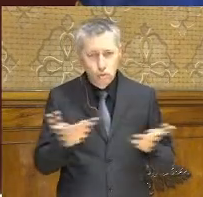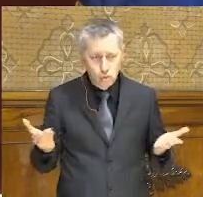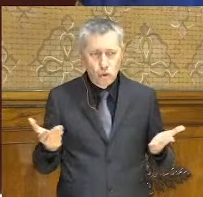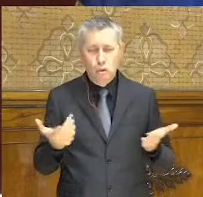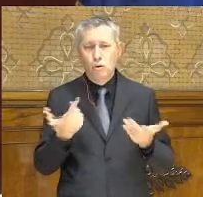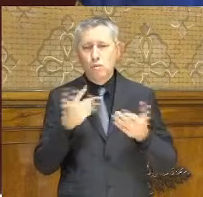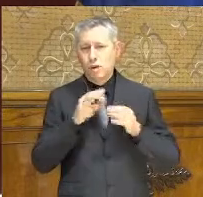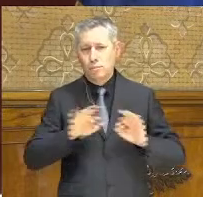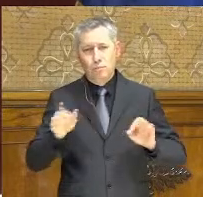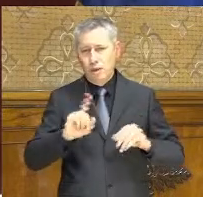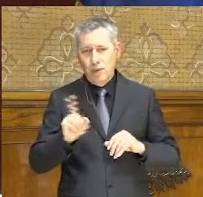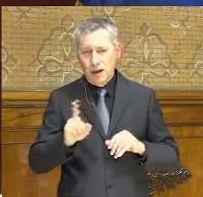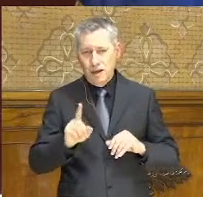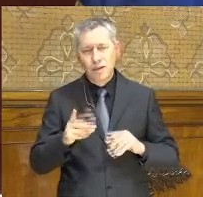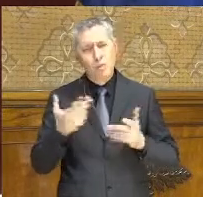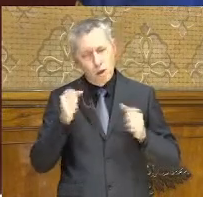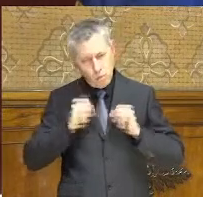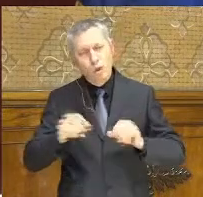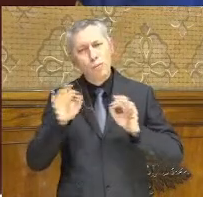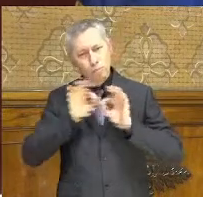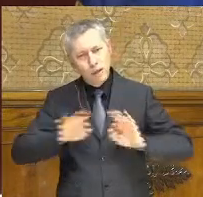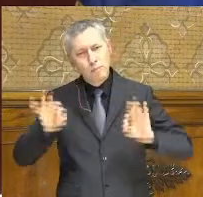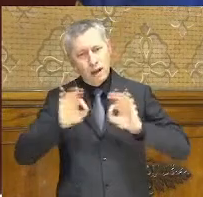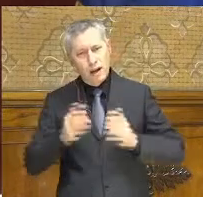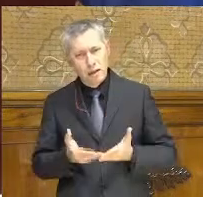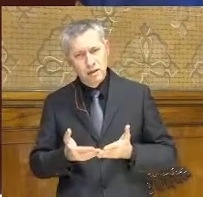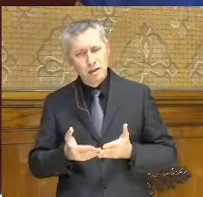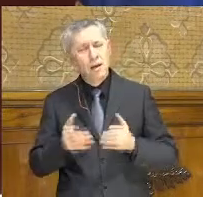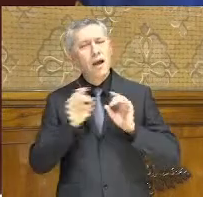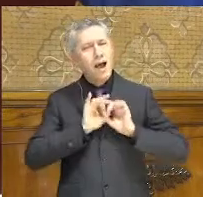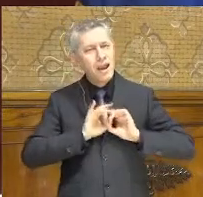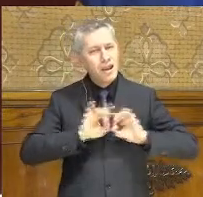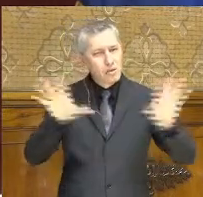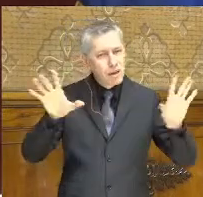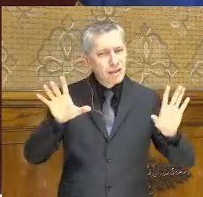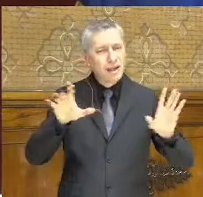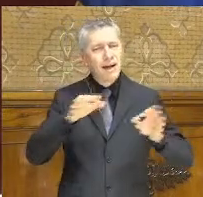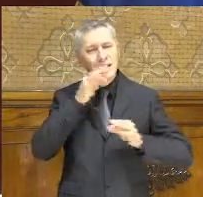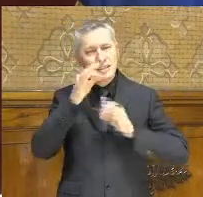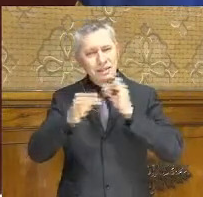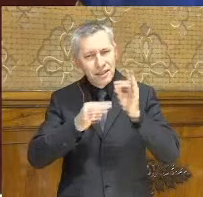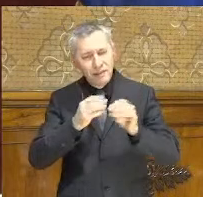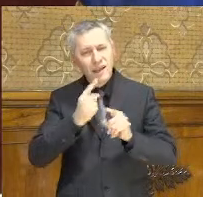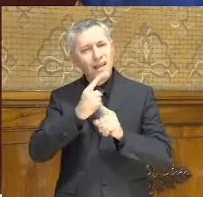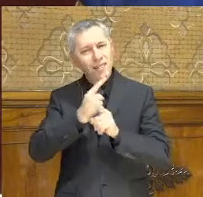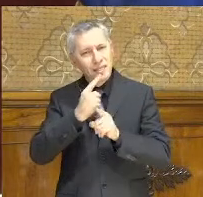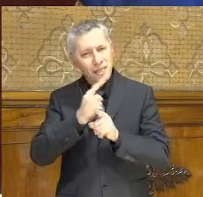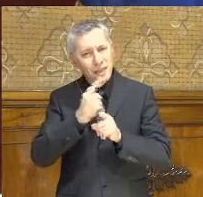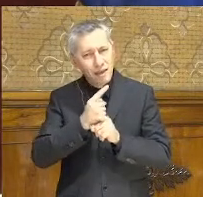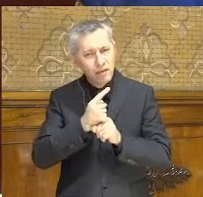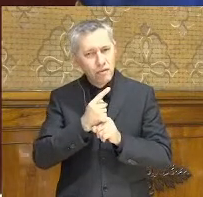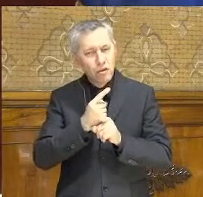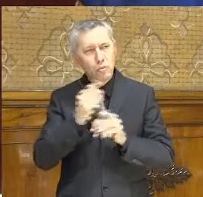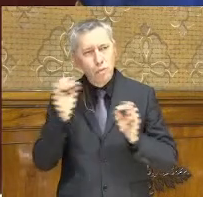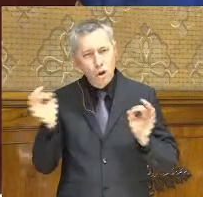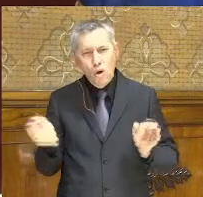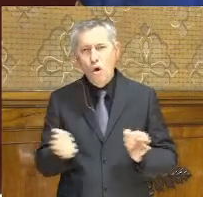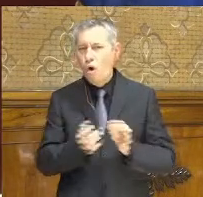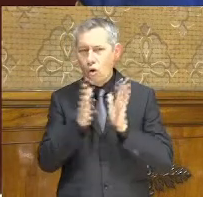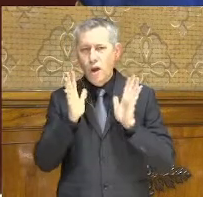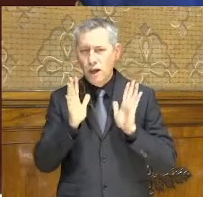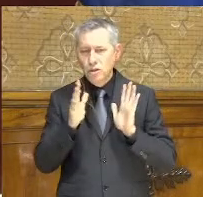it. So freedom demands that we can. Our demand for freedom is that we should be able to act in the time of our